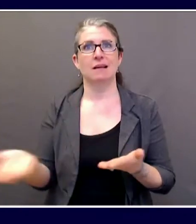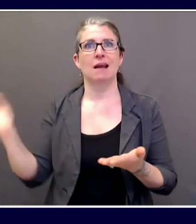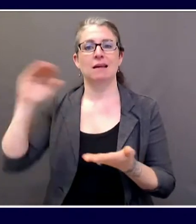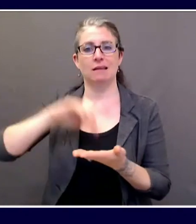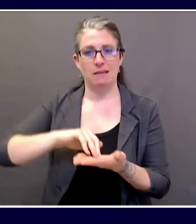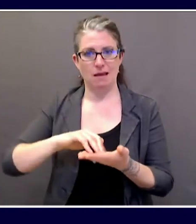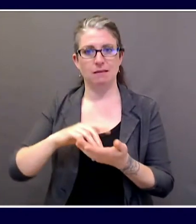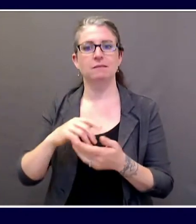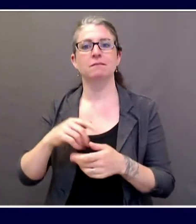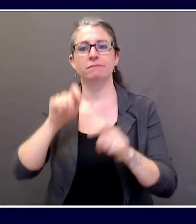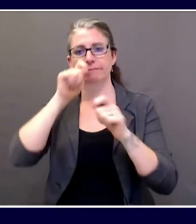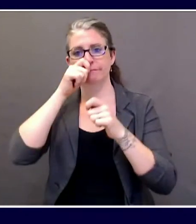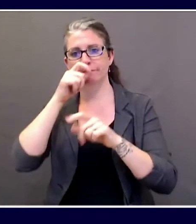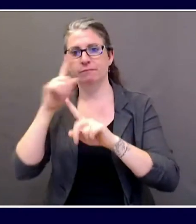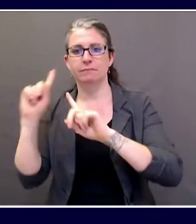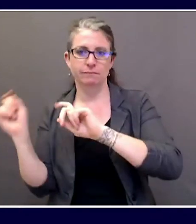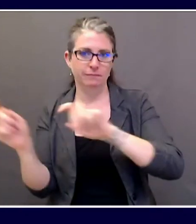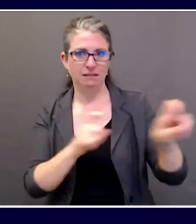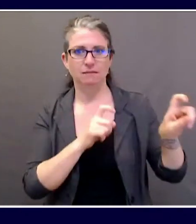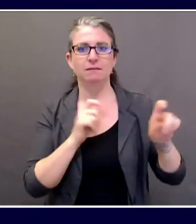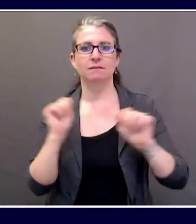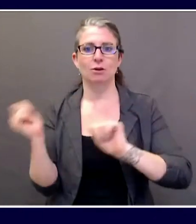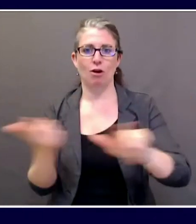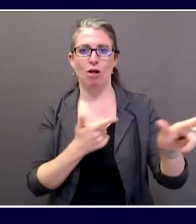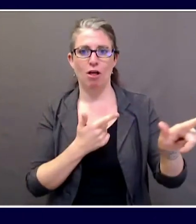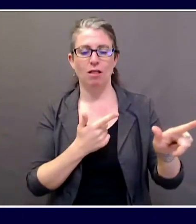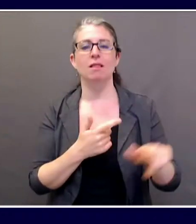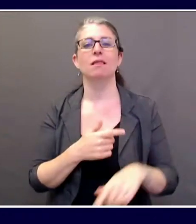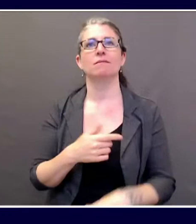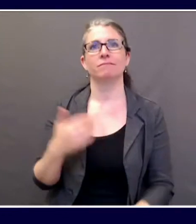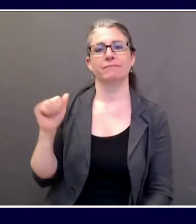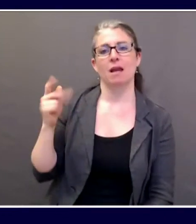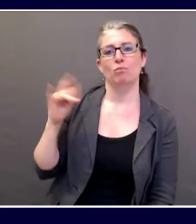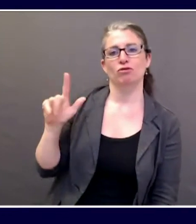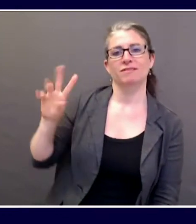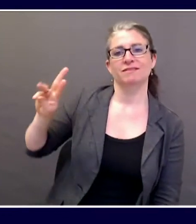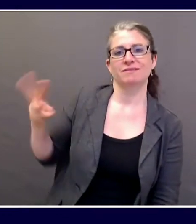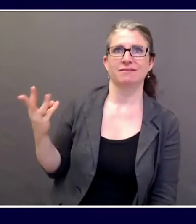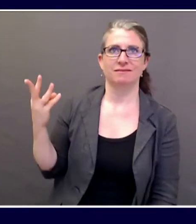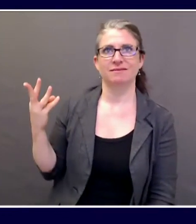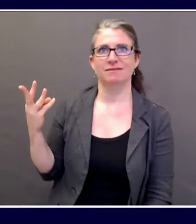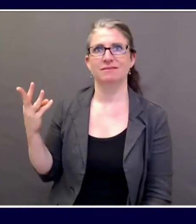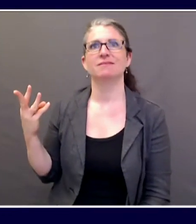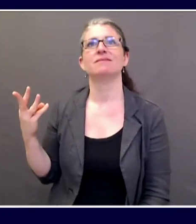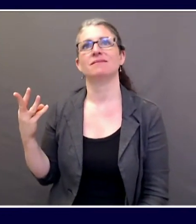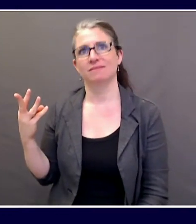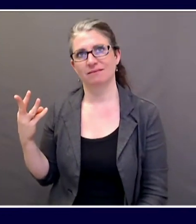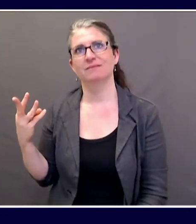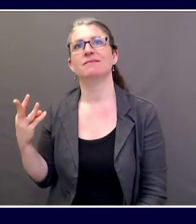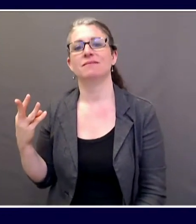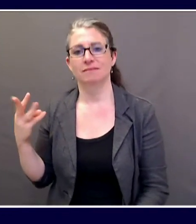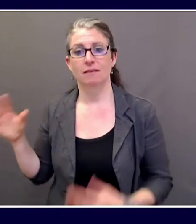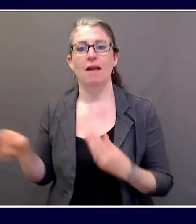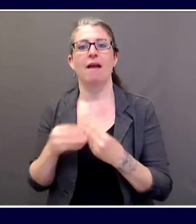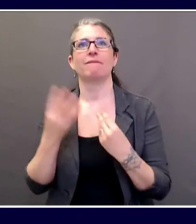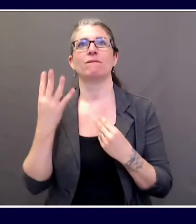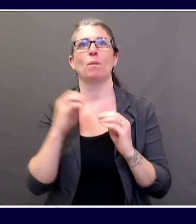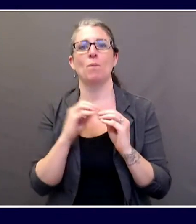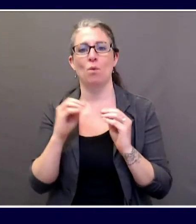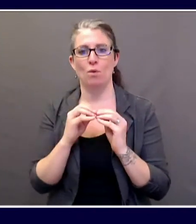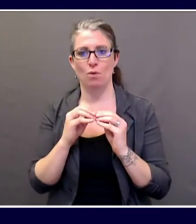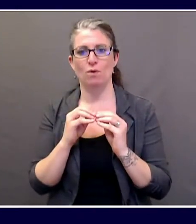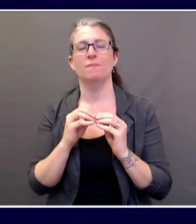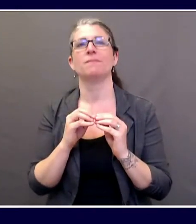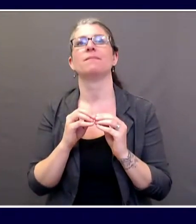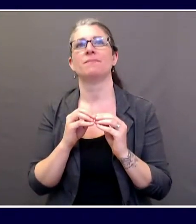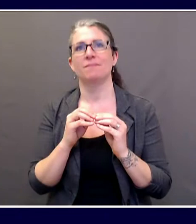they ran an additional round of PCR testing, where they got 4 additional positives. And then yesterday, on the 7th, they did a